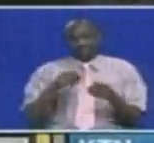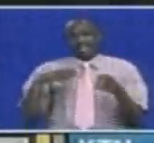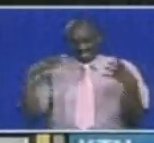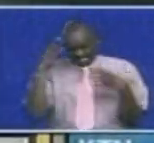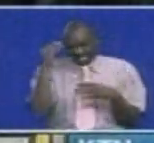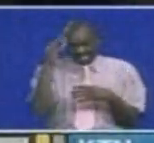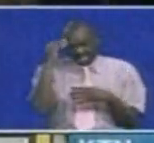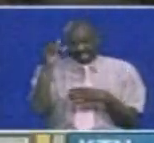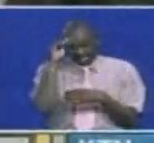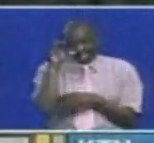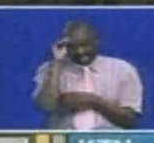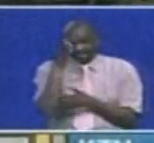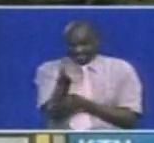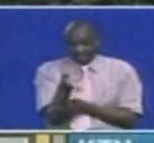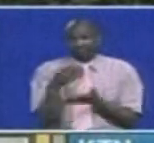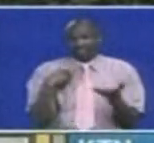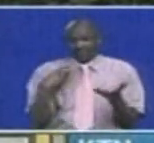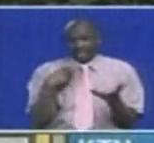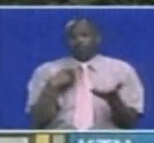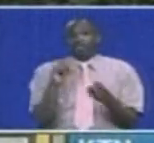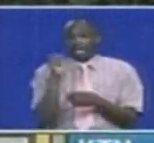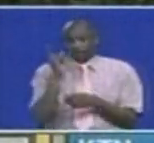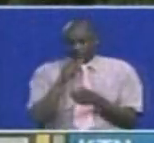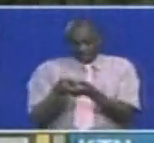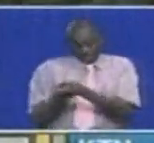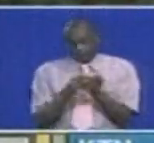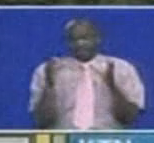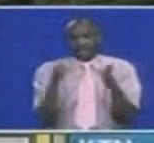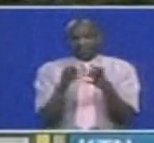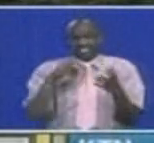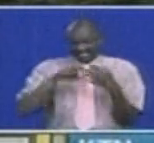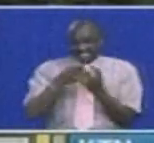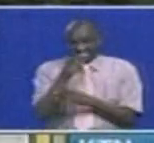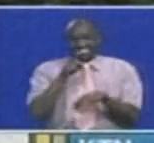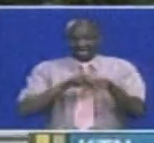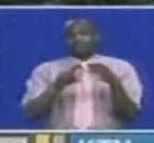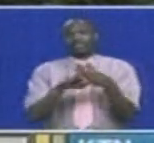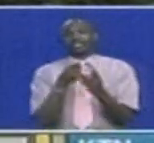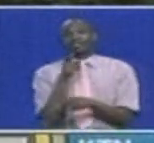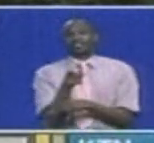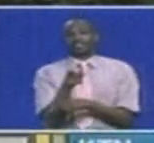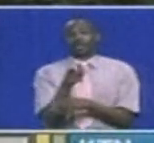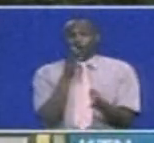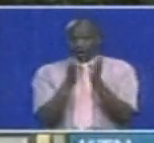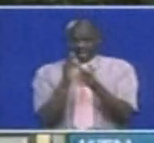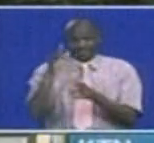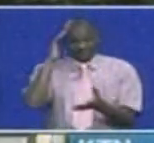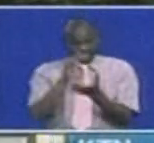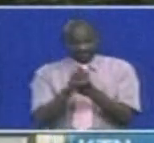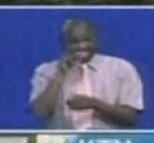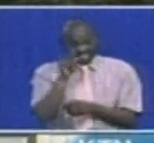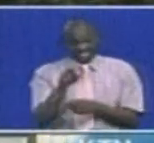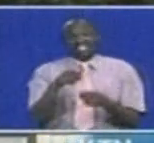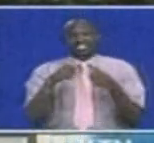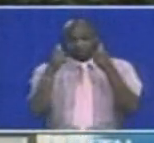talents. The Royal Nairobi Golf Club has been the venue of the tournament since its inception. The organizers believe this year's championship